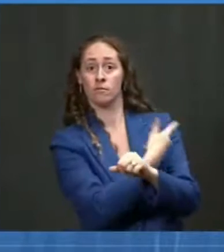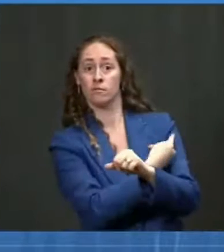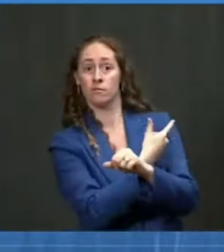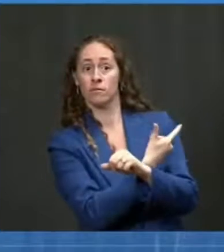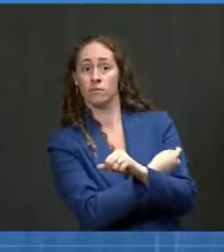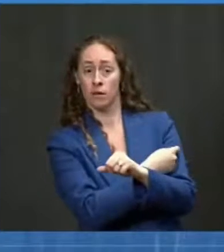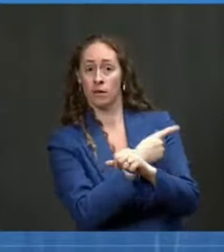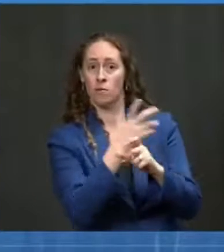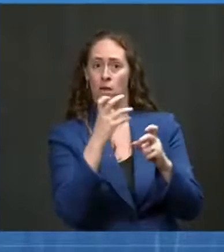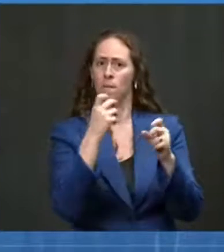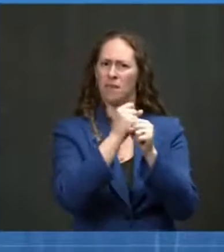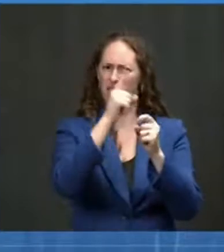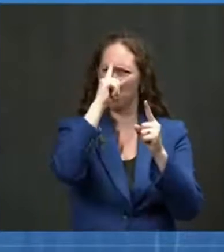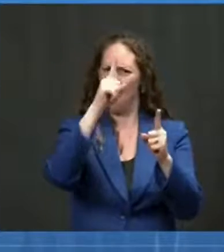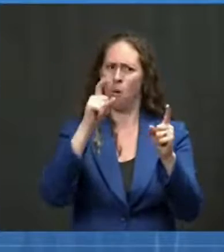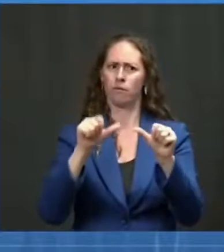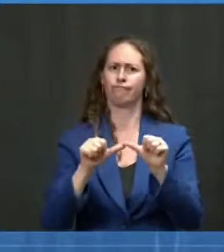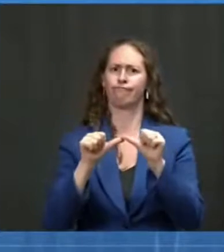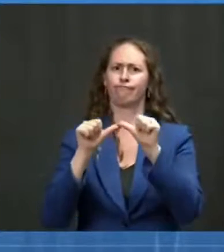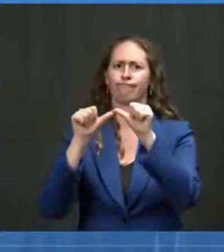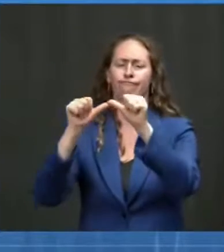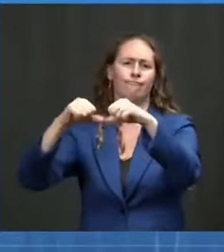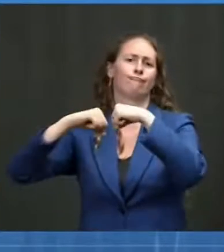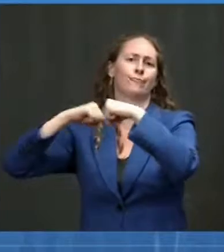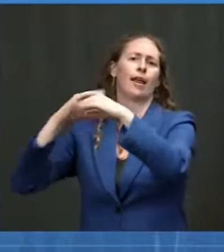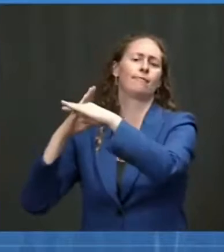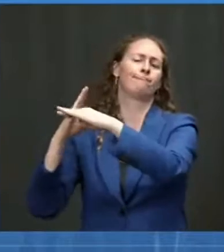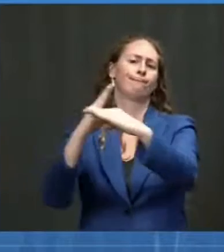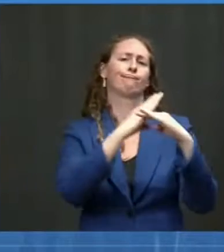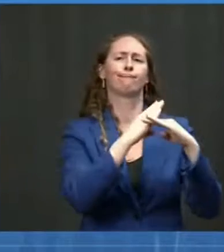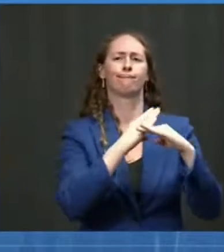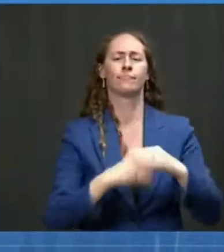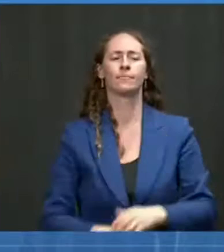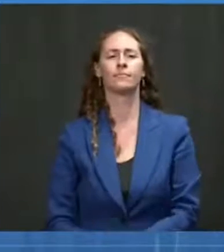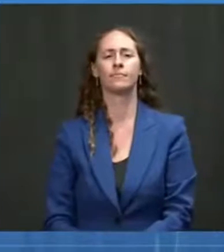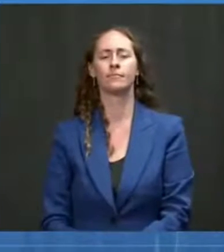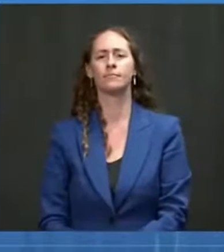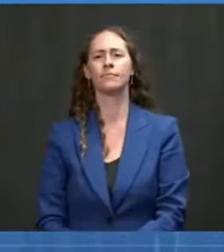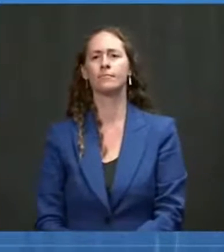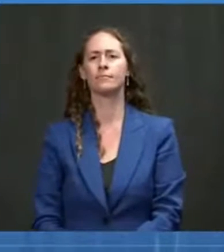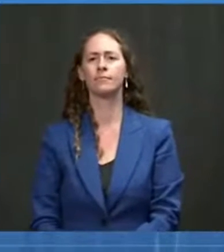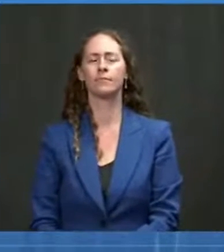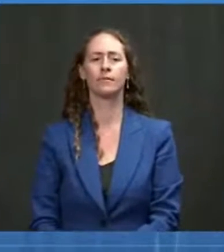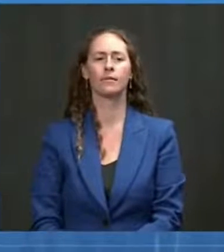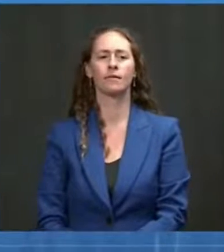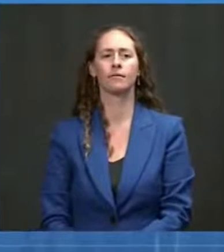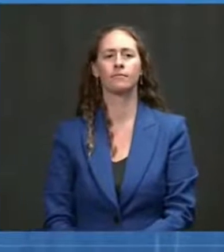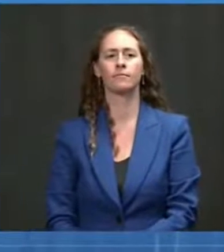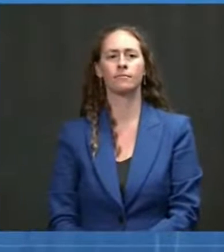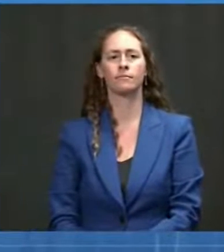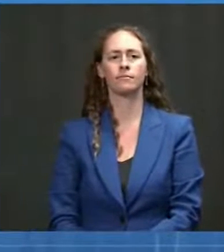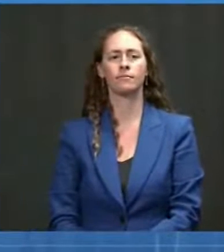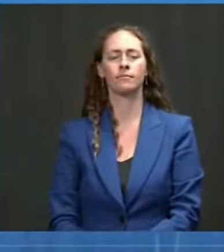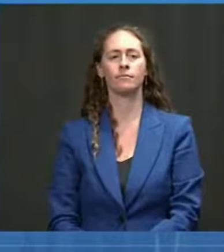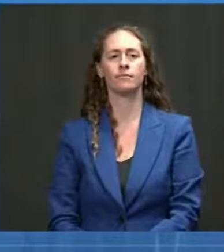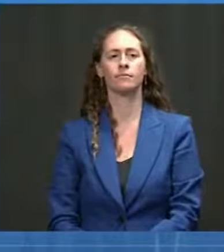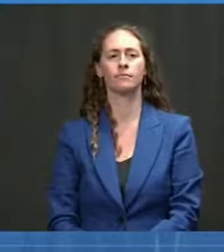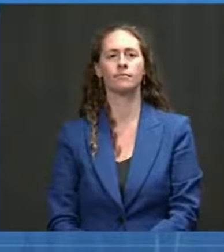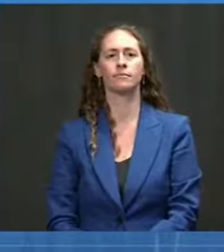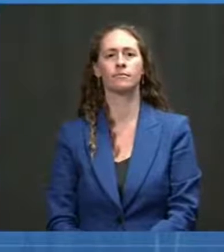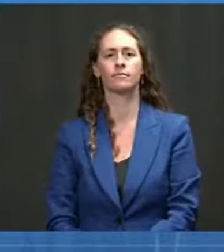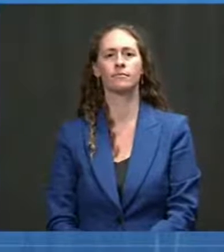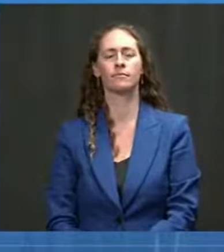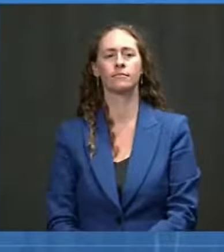future. And maybe if I might, Jeff, just add, another piece of data that we've been looking at is our